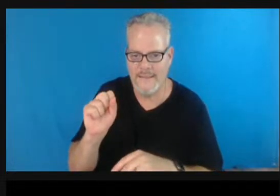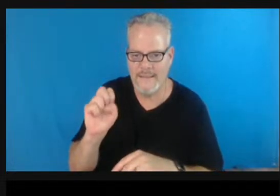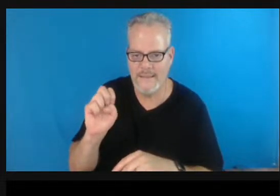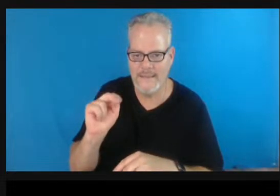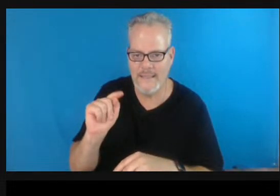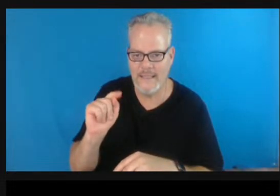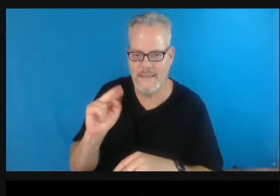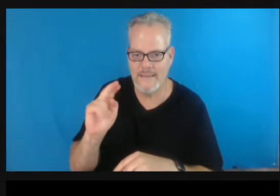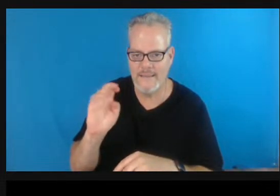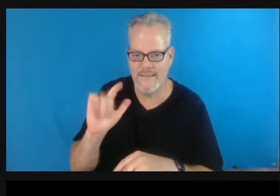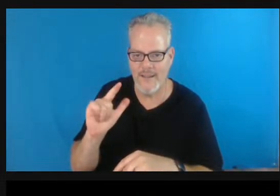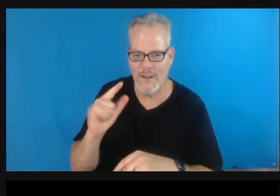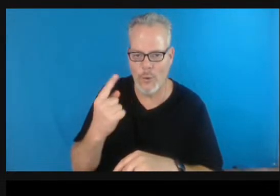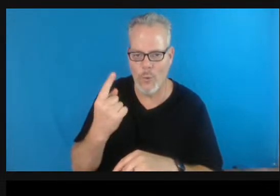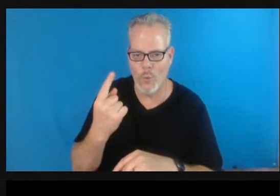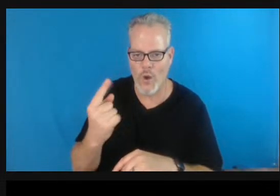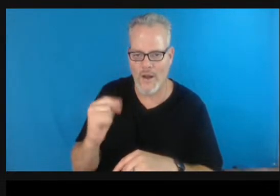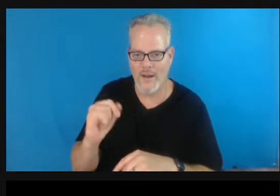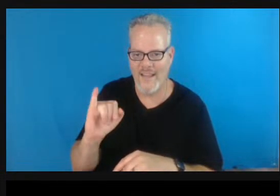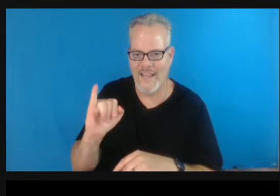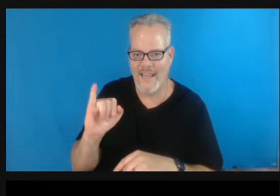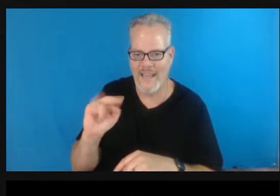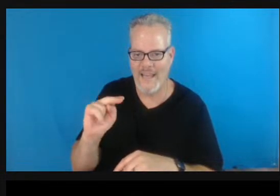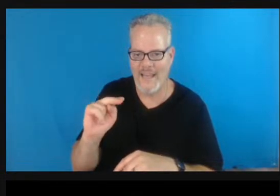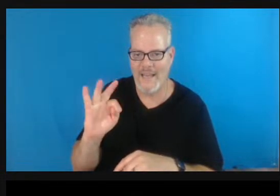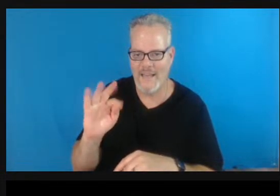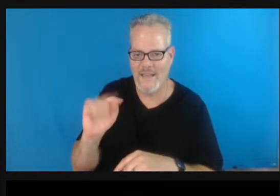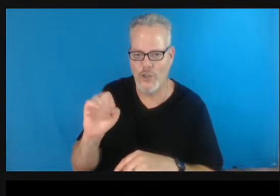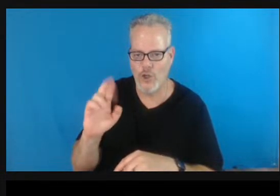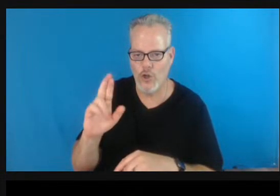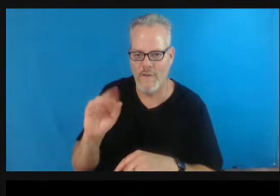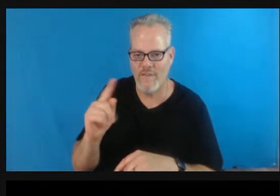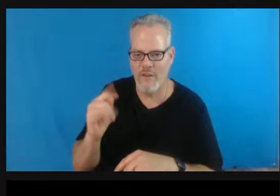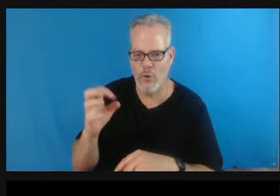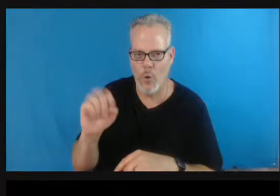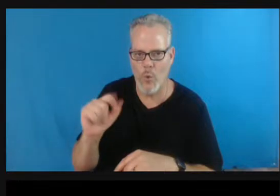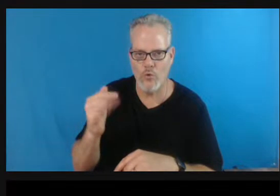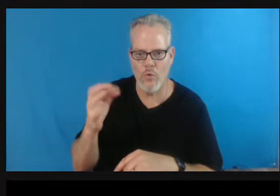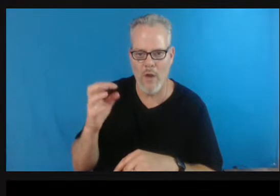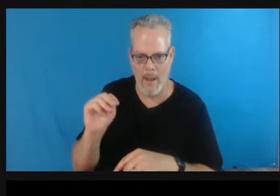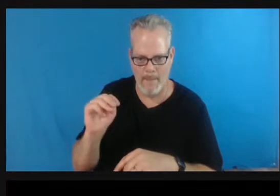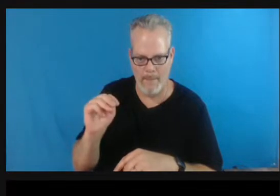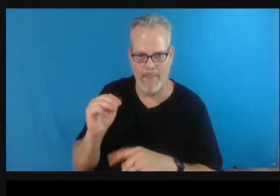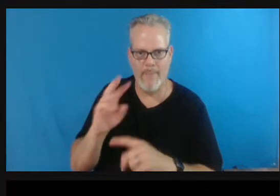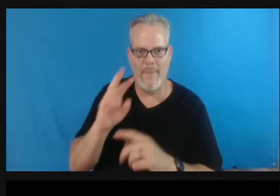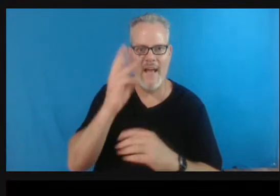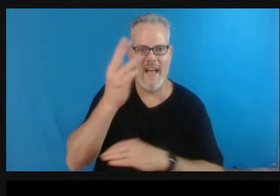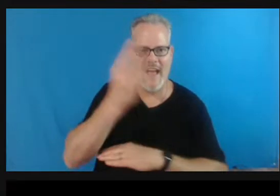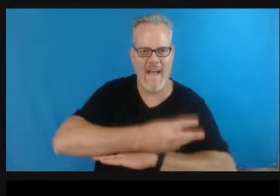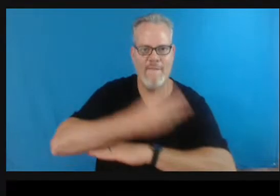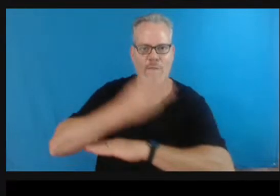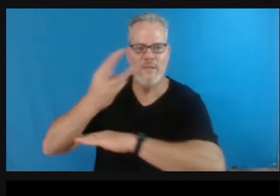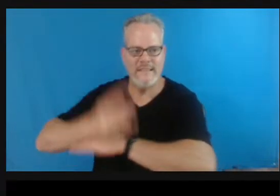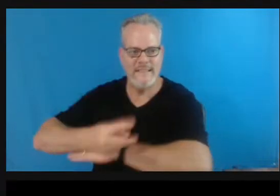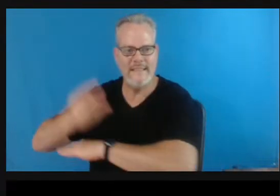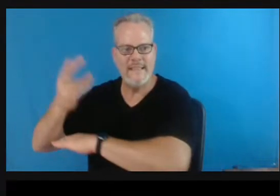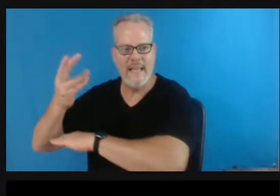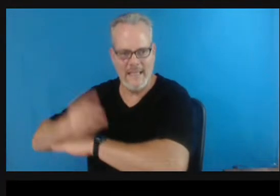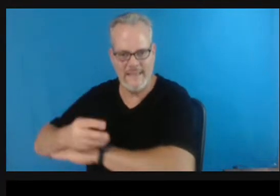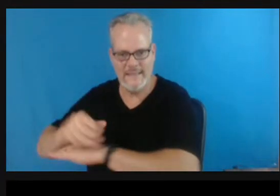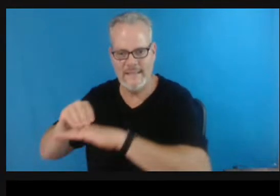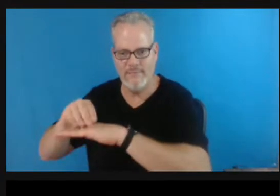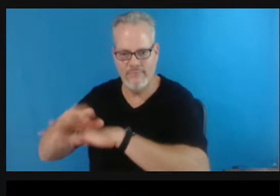releases now every 6 days. So let's show you guys. Here's the one that was just put out on May